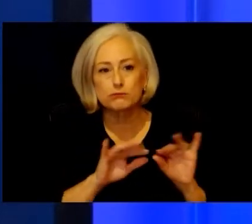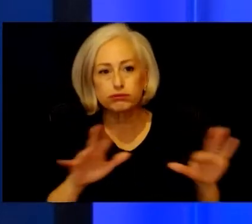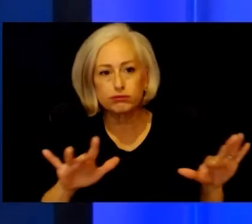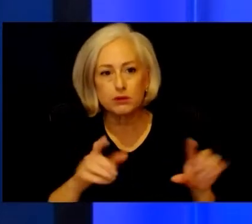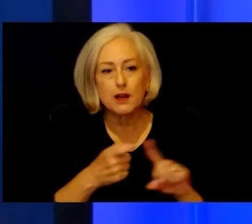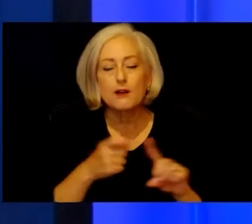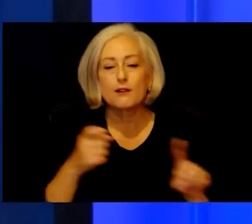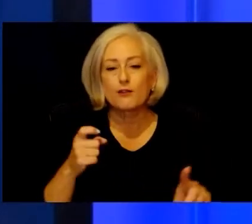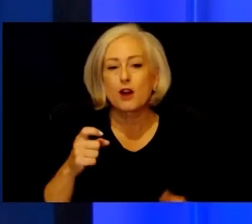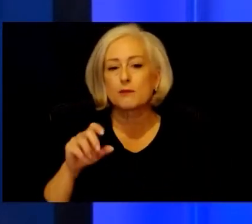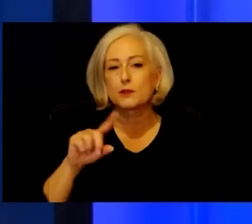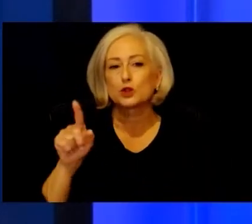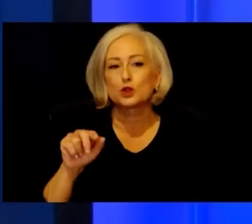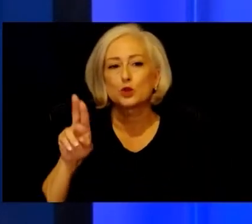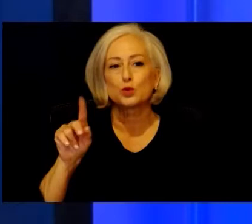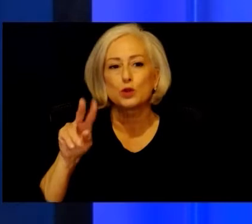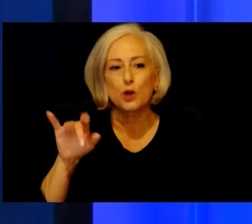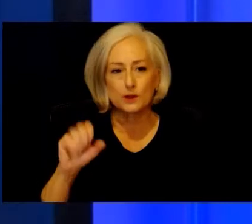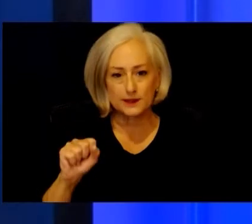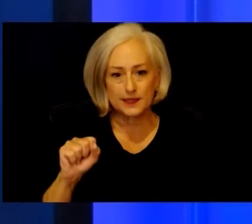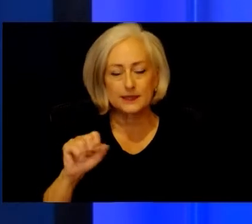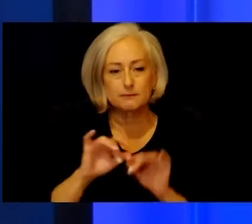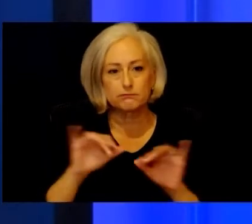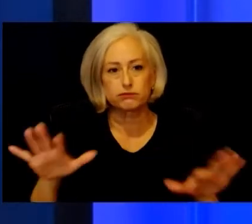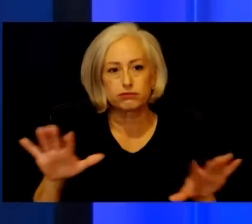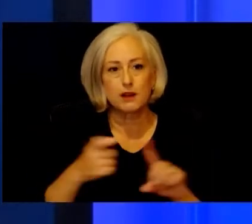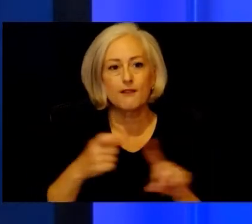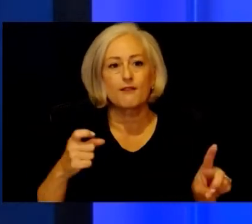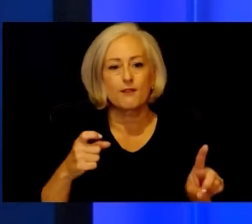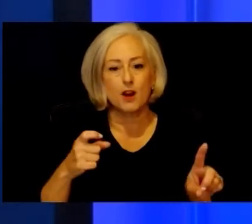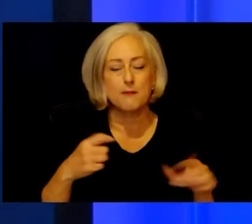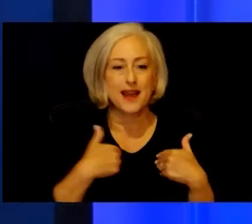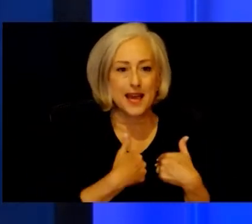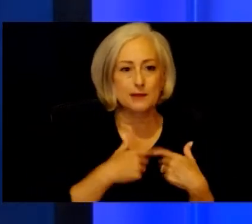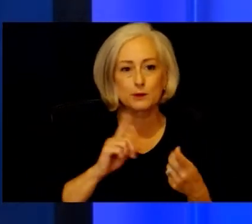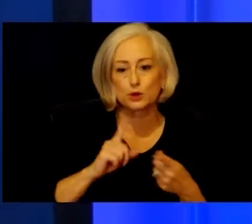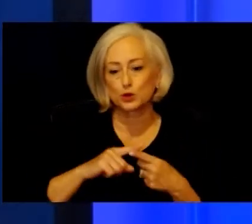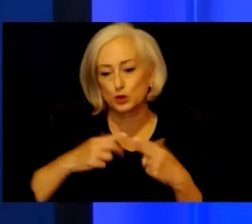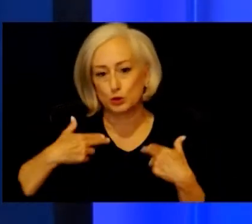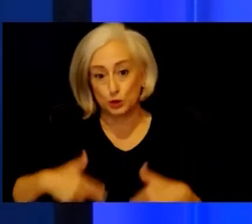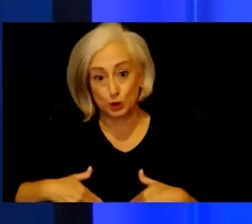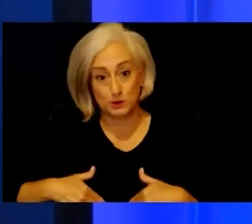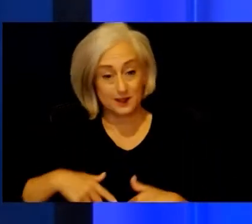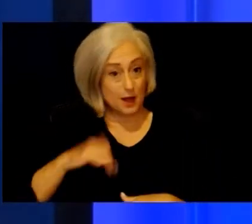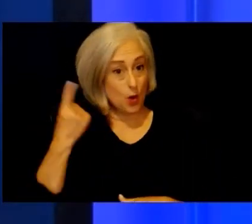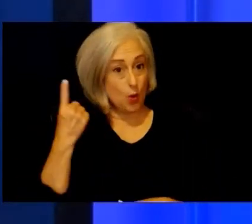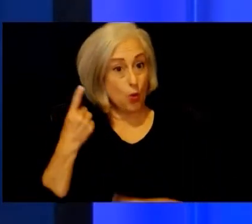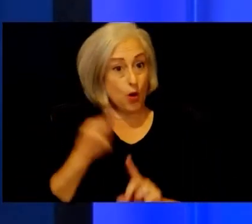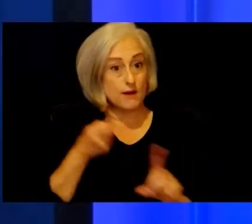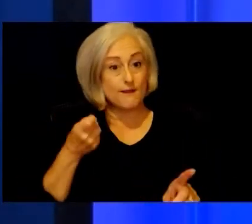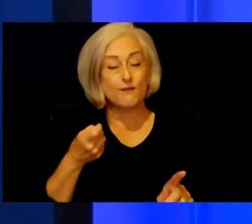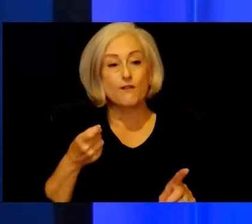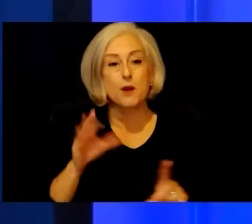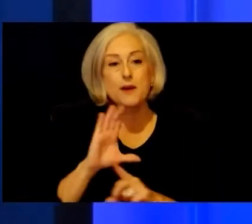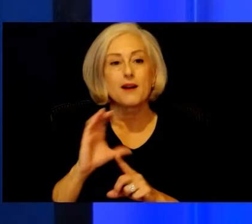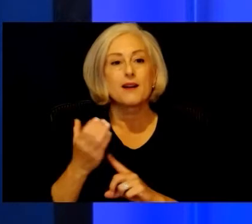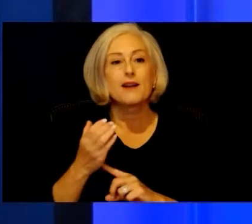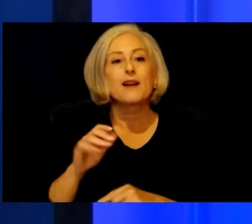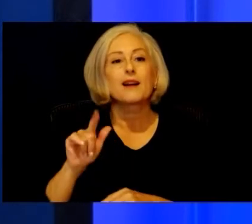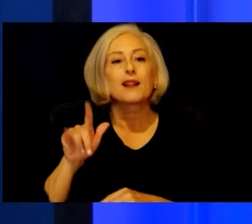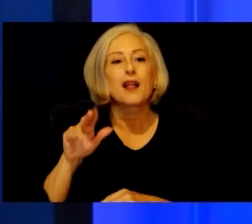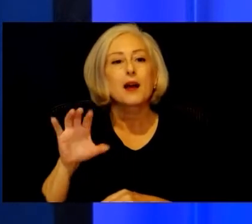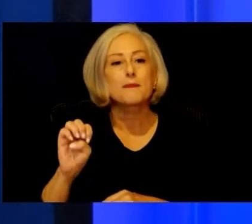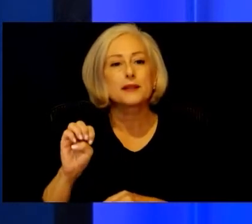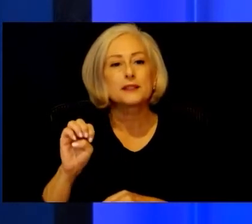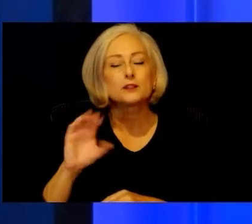to humans. And one of those driving things was climate change, having that increased comfort zone for those